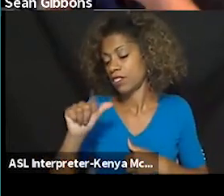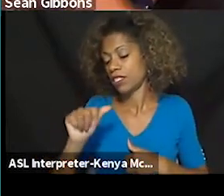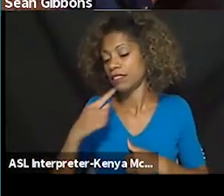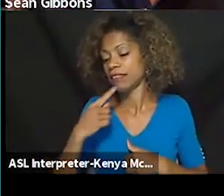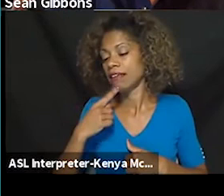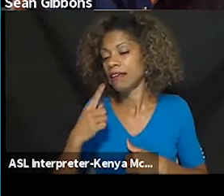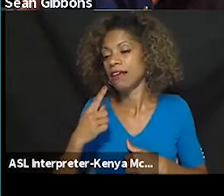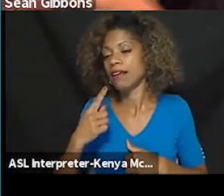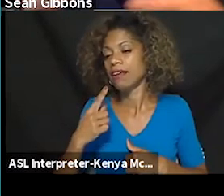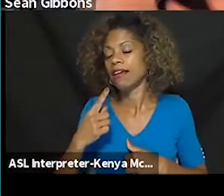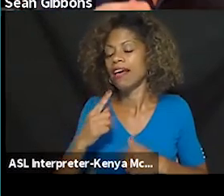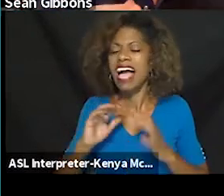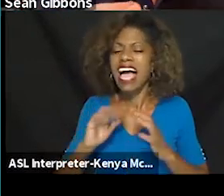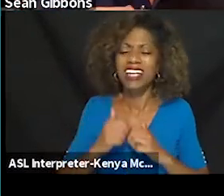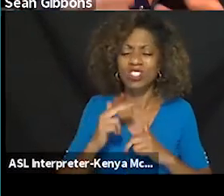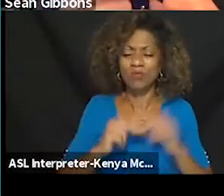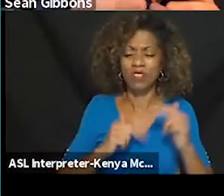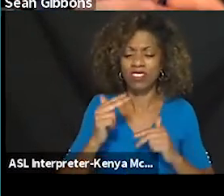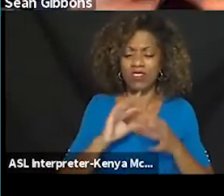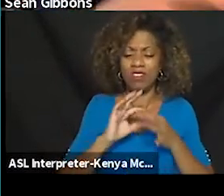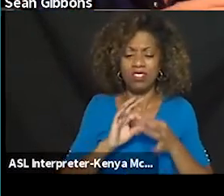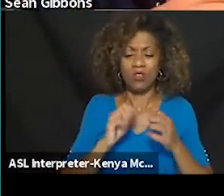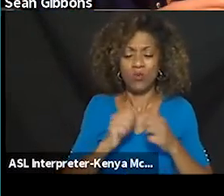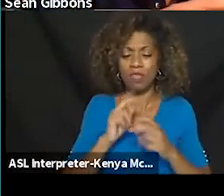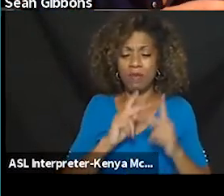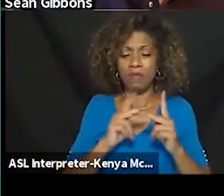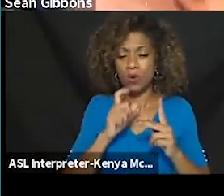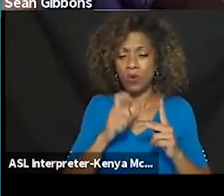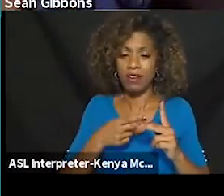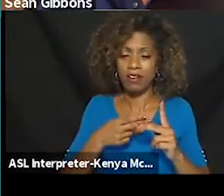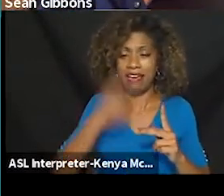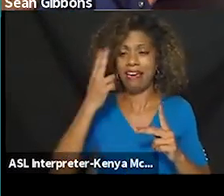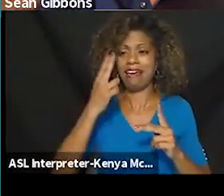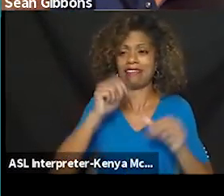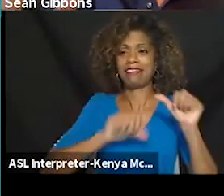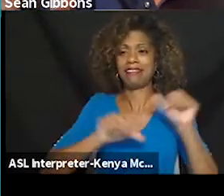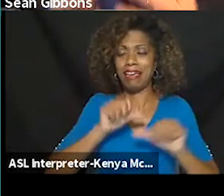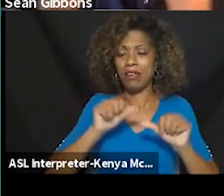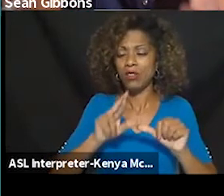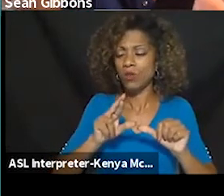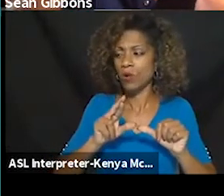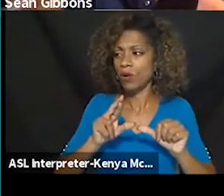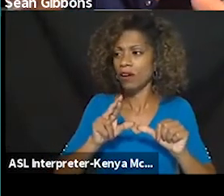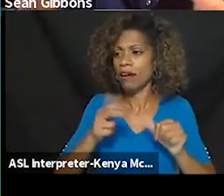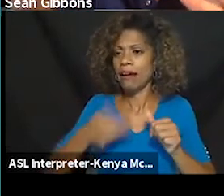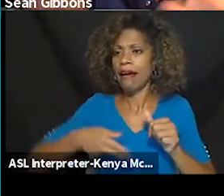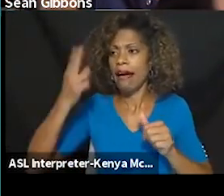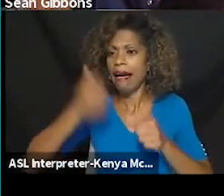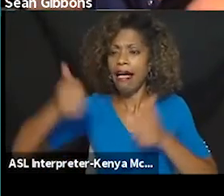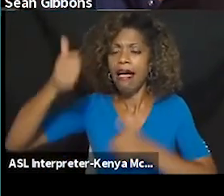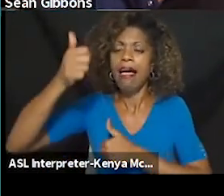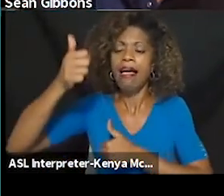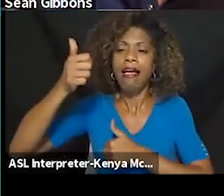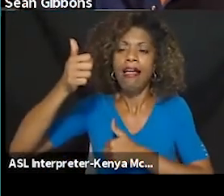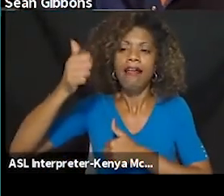folks who were anti-science or highly politicized folks that may be working in state legislatures or in a governor's office? Was that a challenge? And if so, how